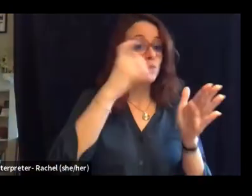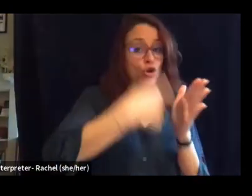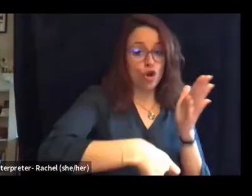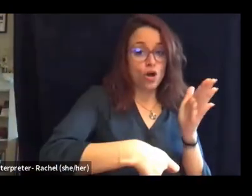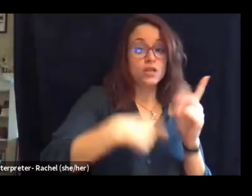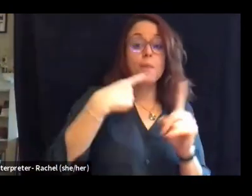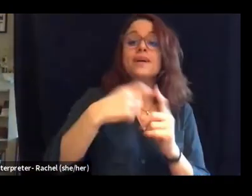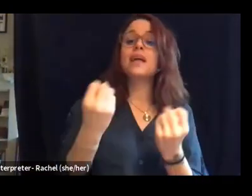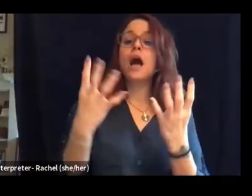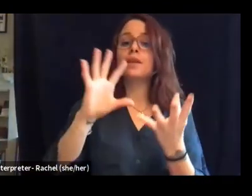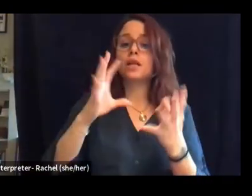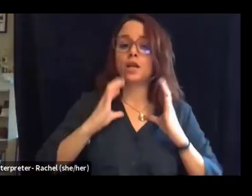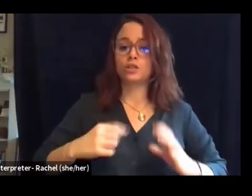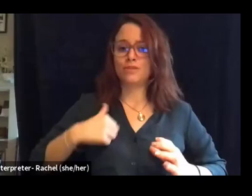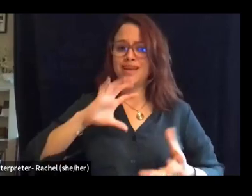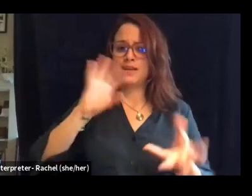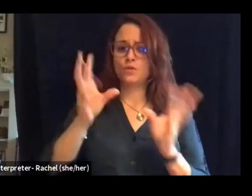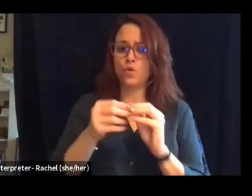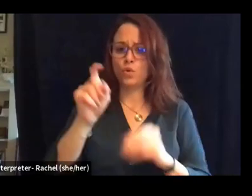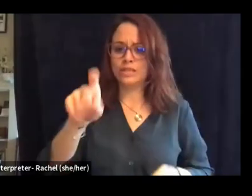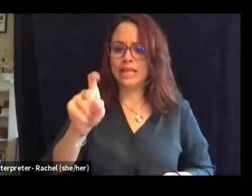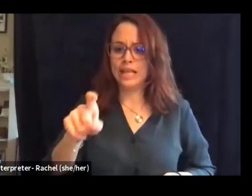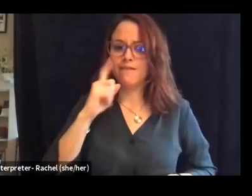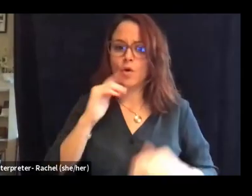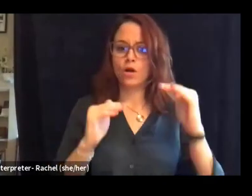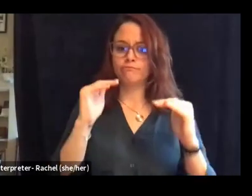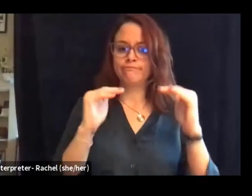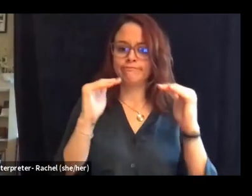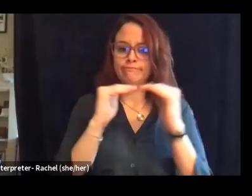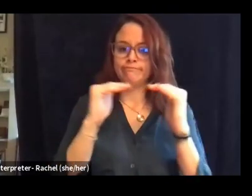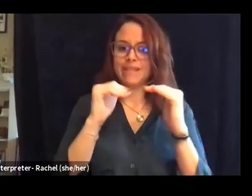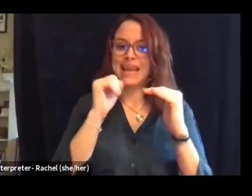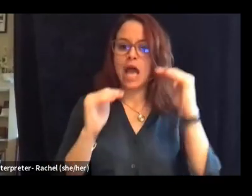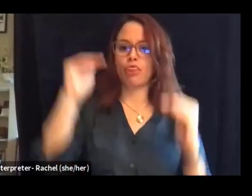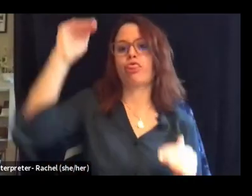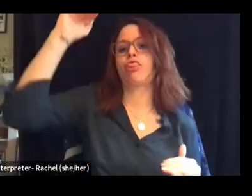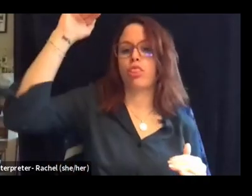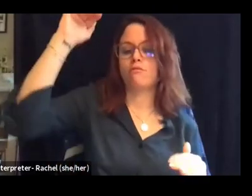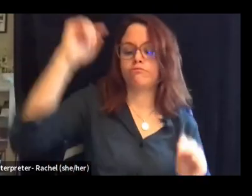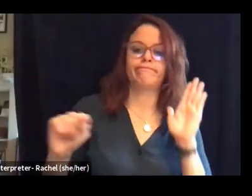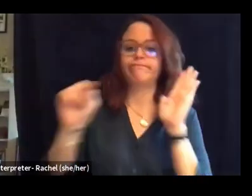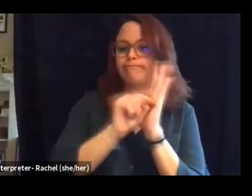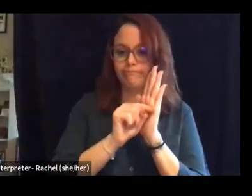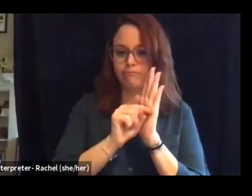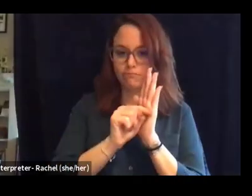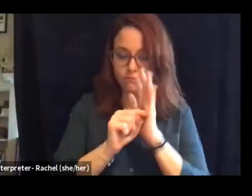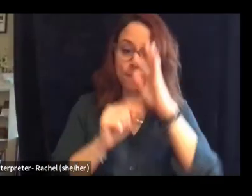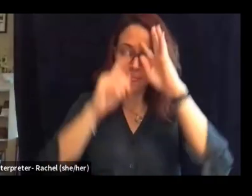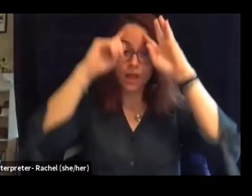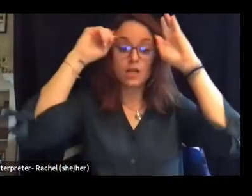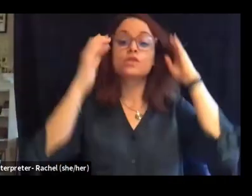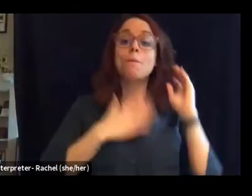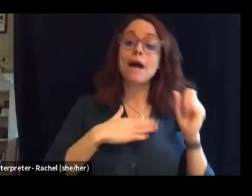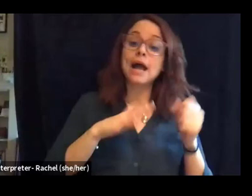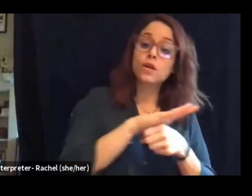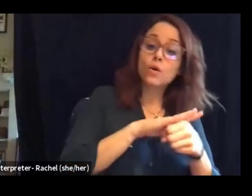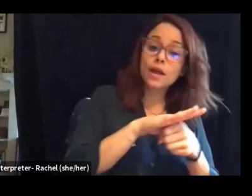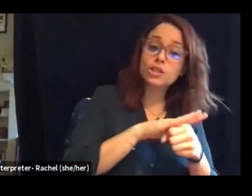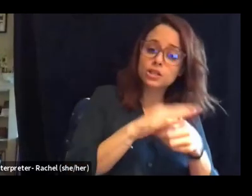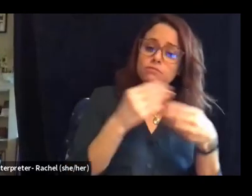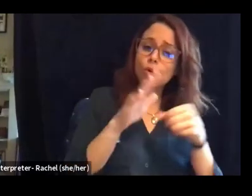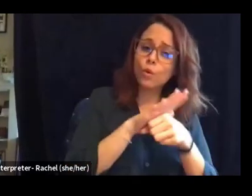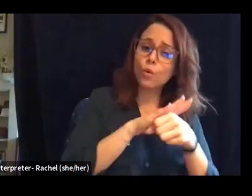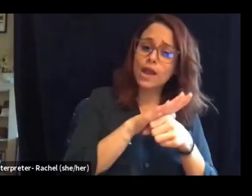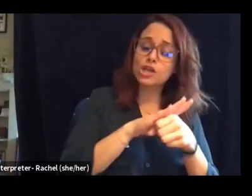total, right? So this is the strategy that we're going to take, right? So in my location, in my store location, I'm making